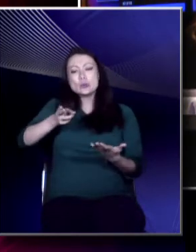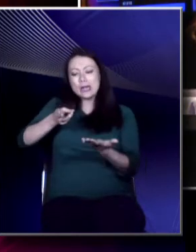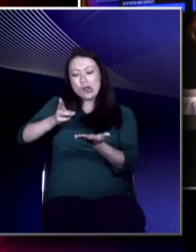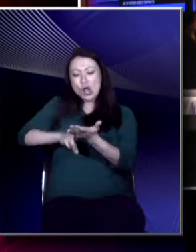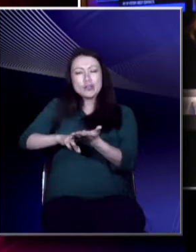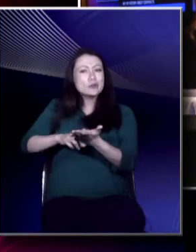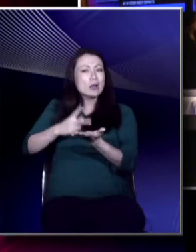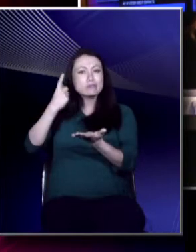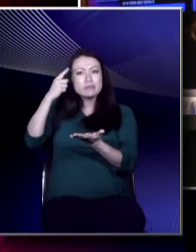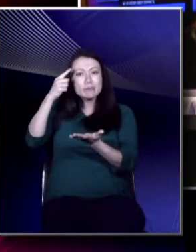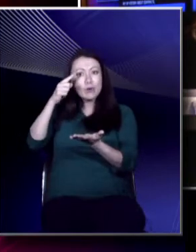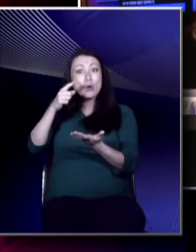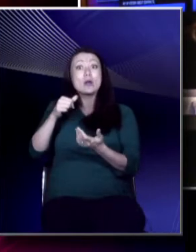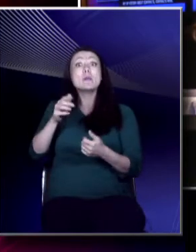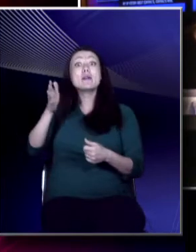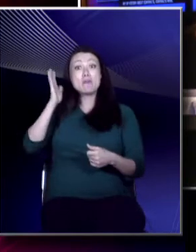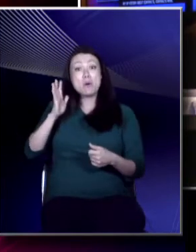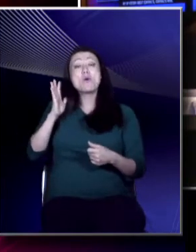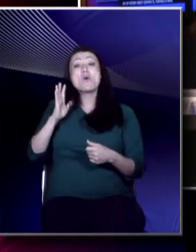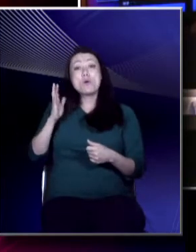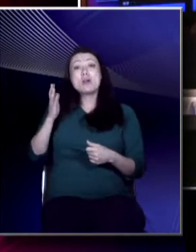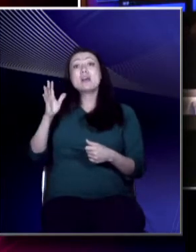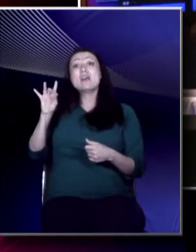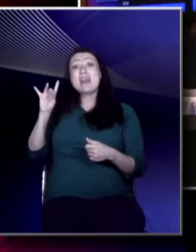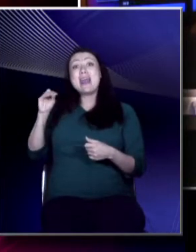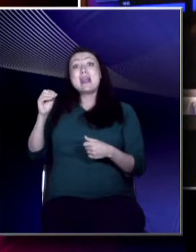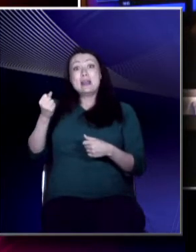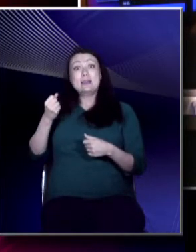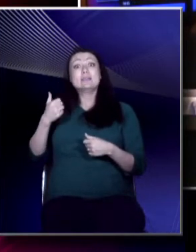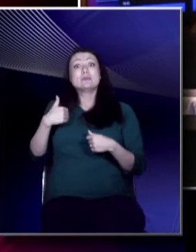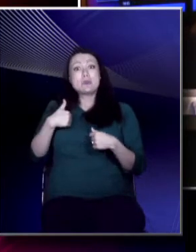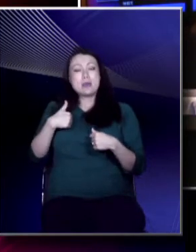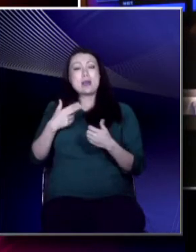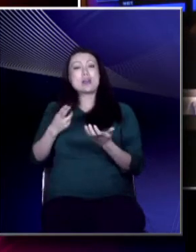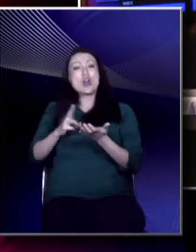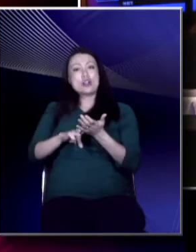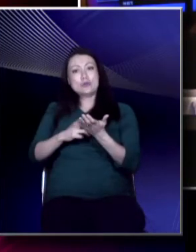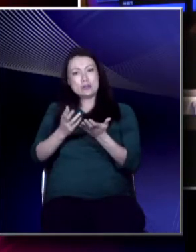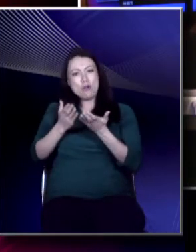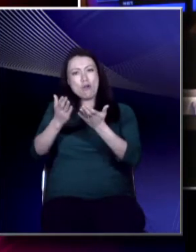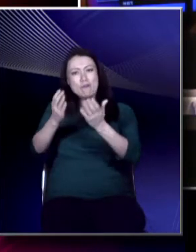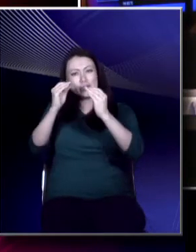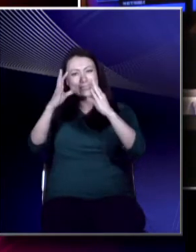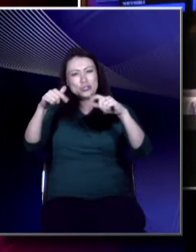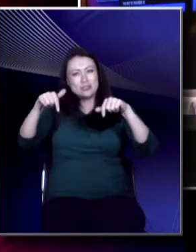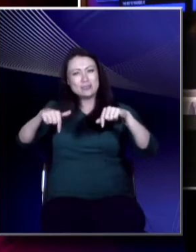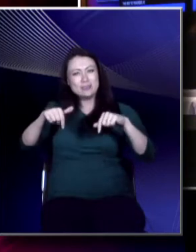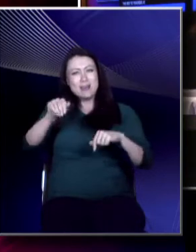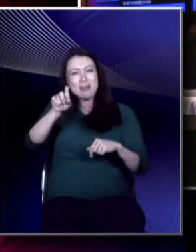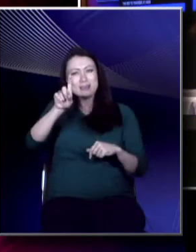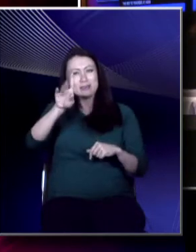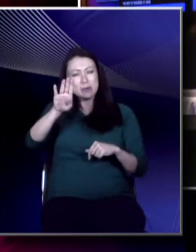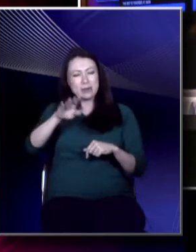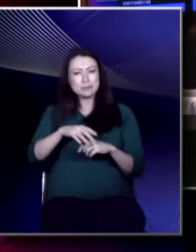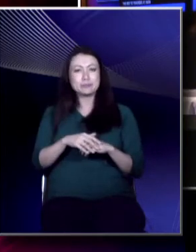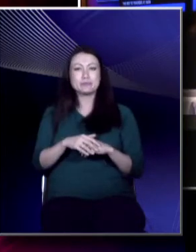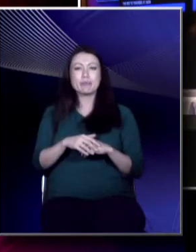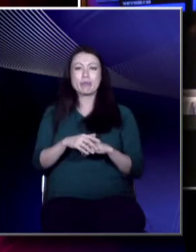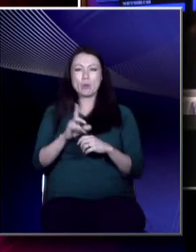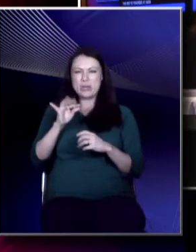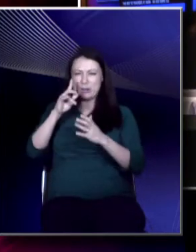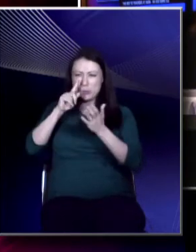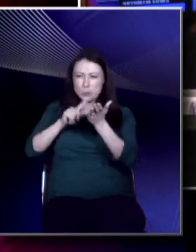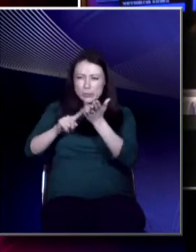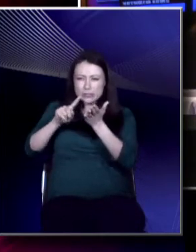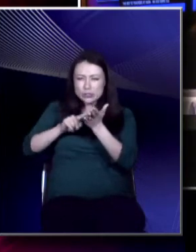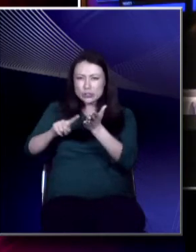contracts. Contracts were offered in the 80s to teachers at ASDB. We did some historical